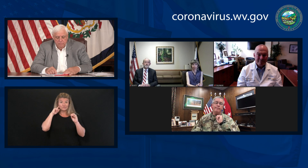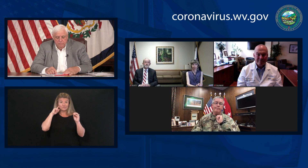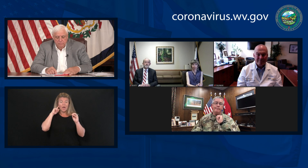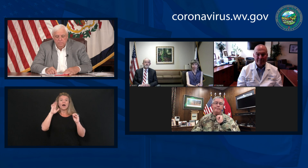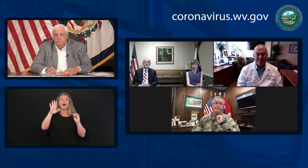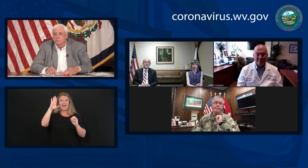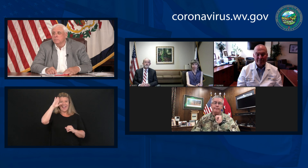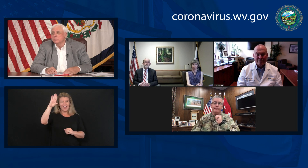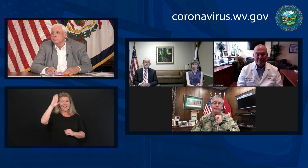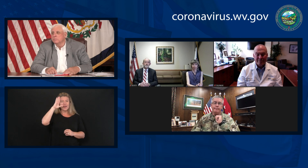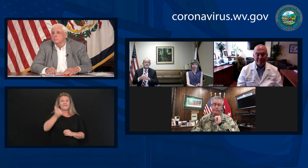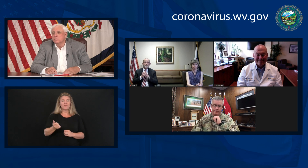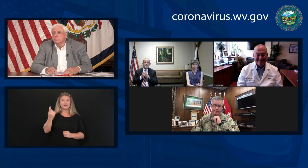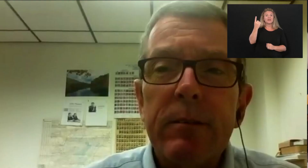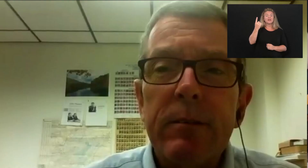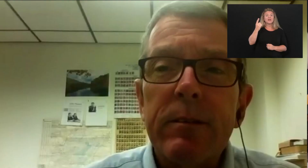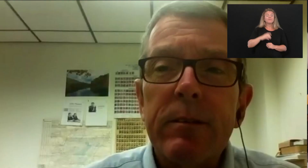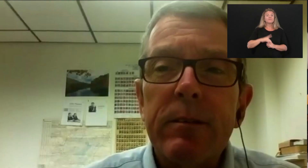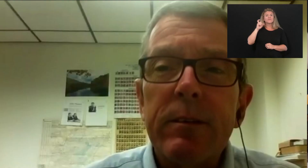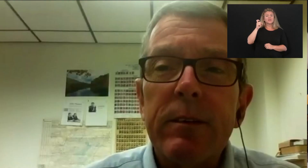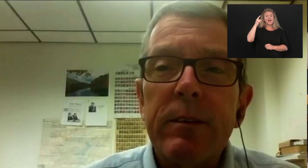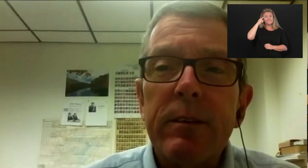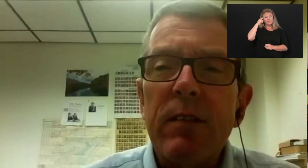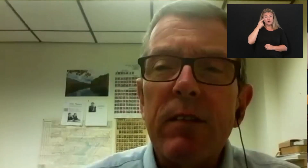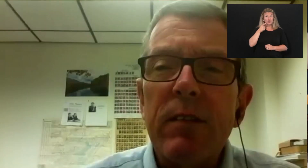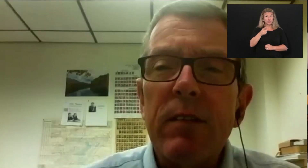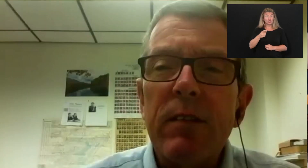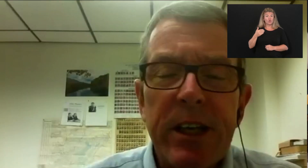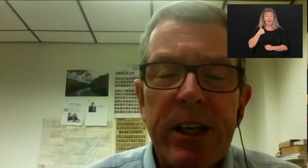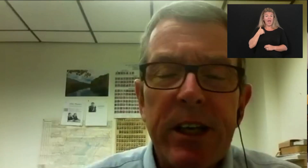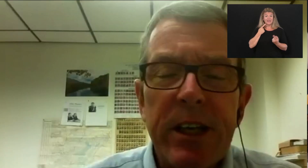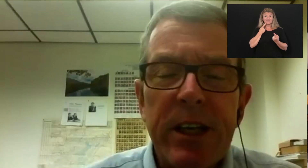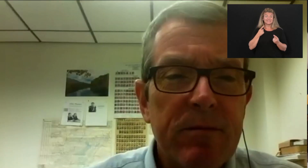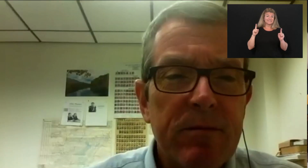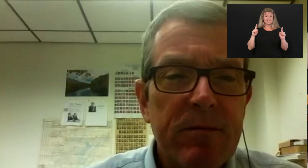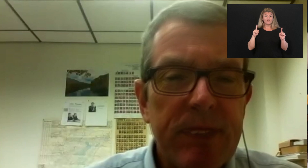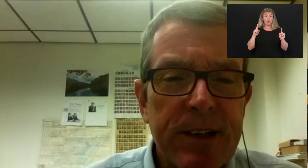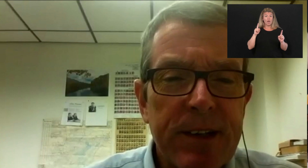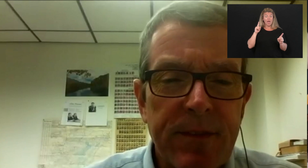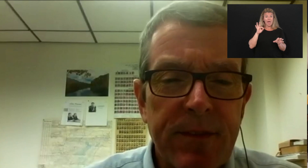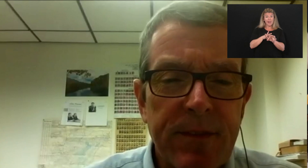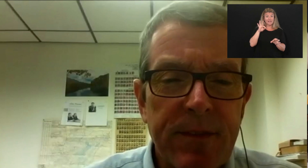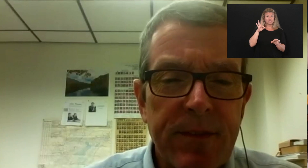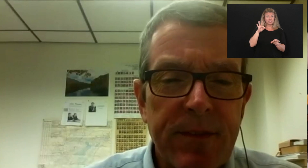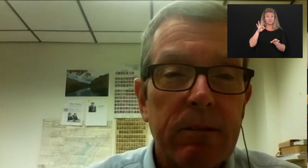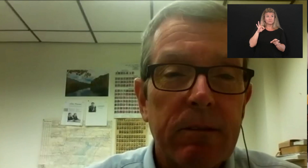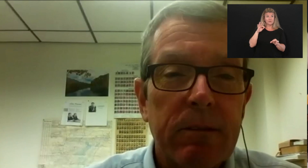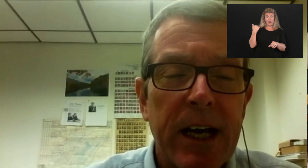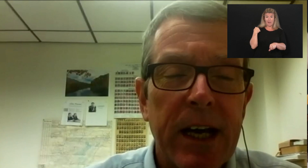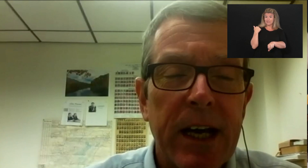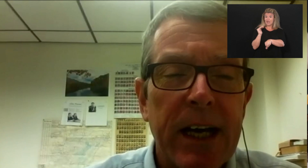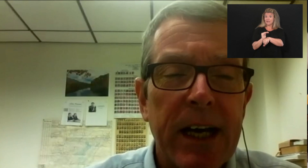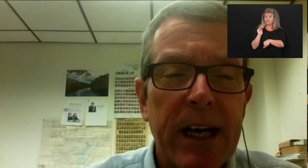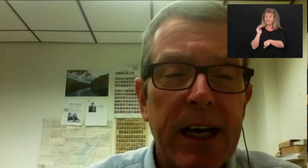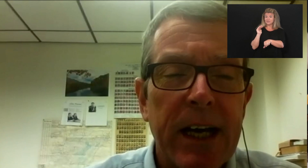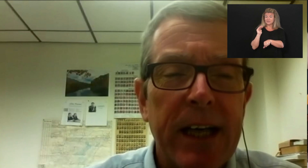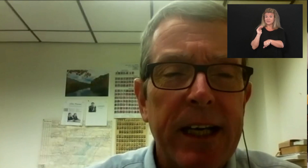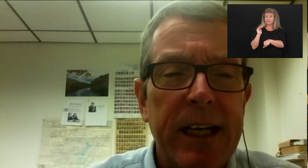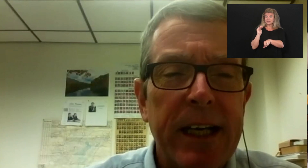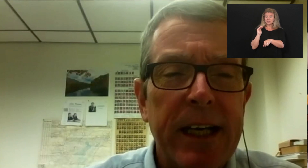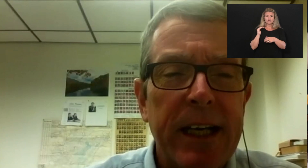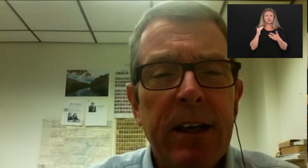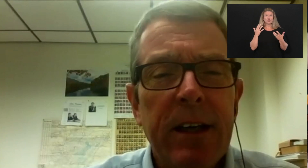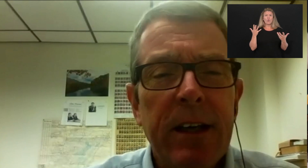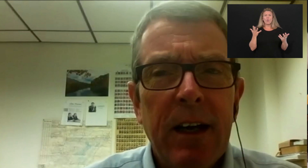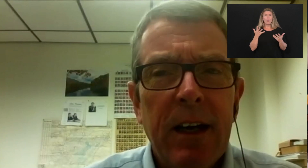Hello, everyone. Governor, you had a very successful election last night. To what